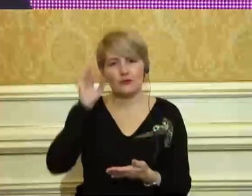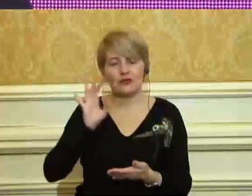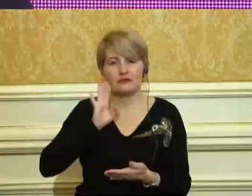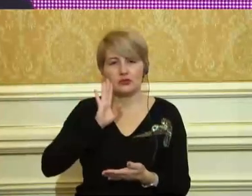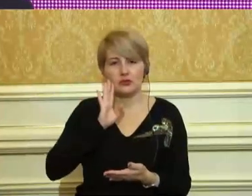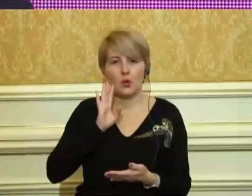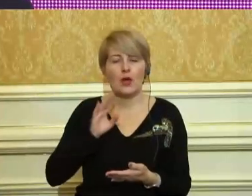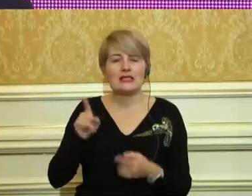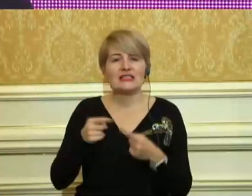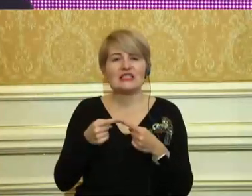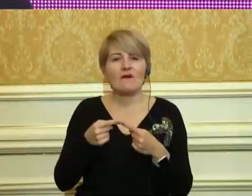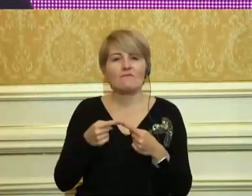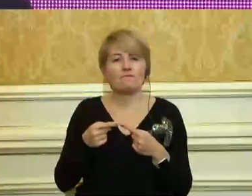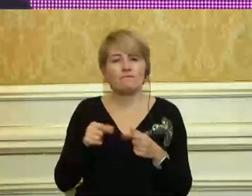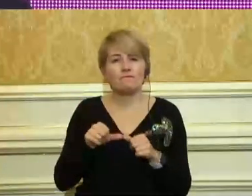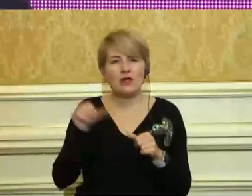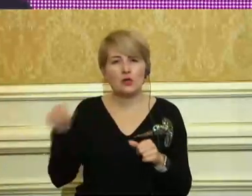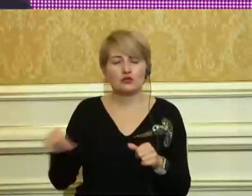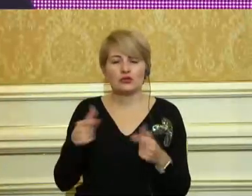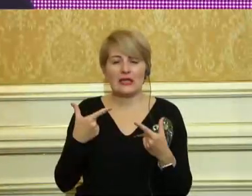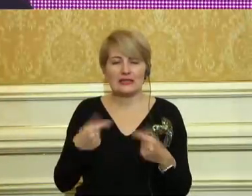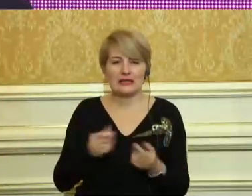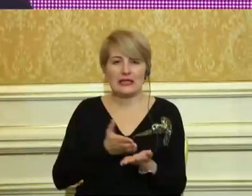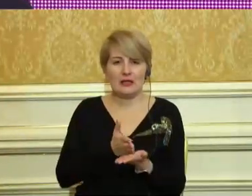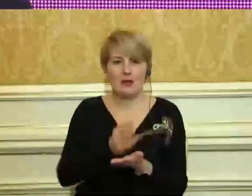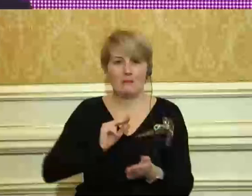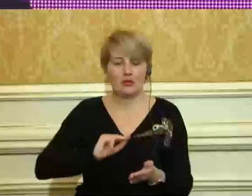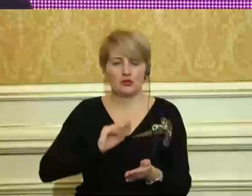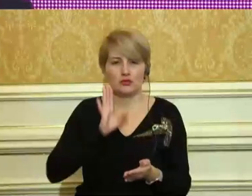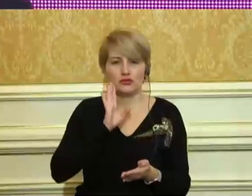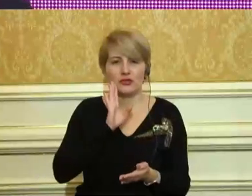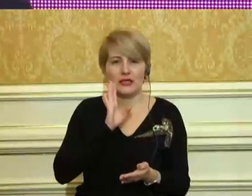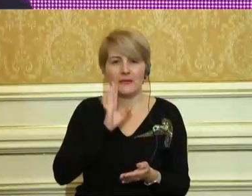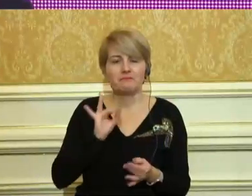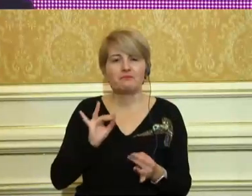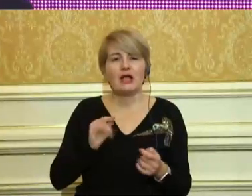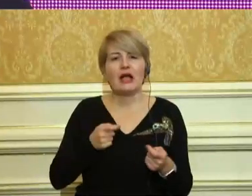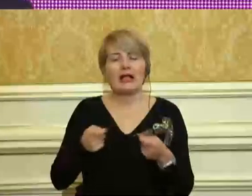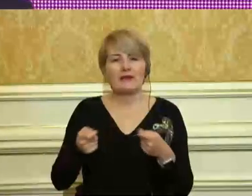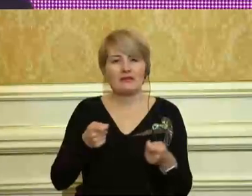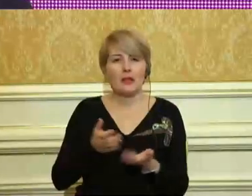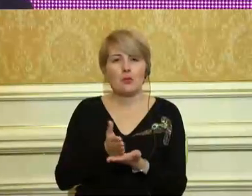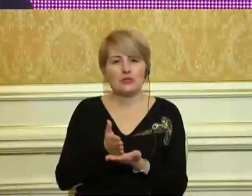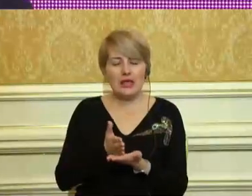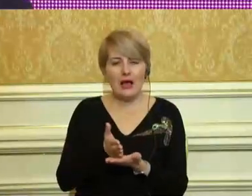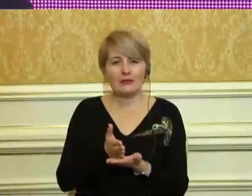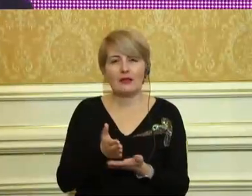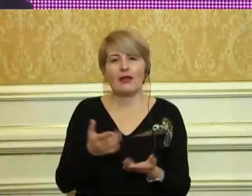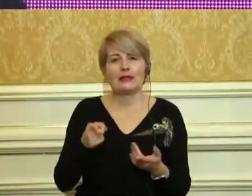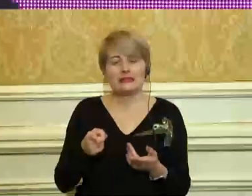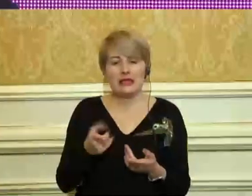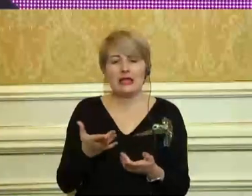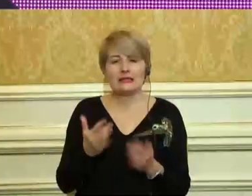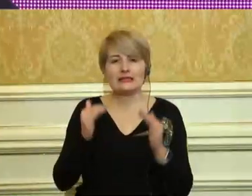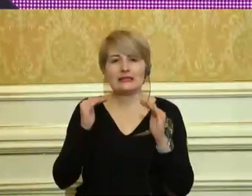salary between men and women, because we are talking about the spheres where majority are women, and this is